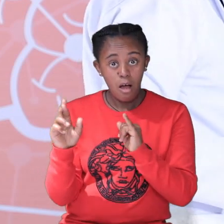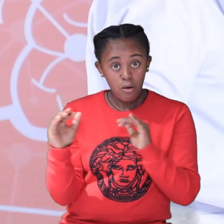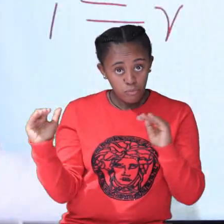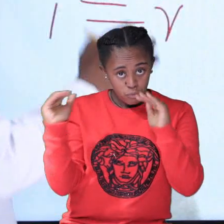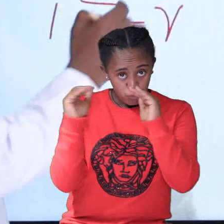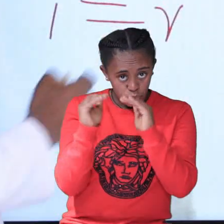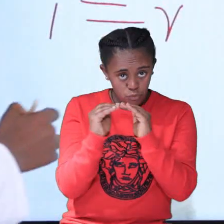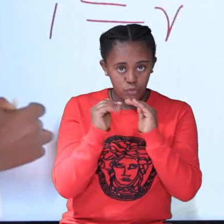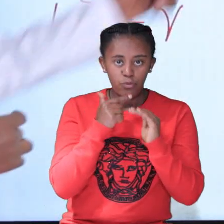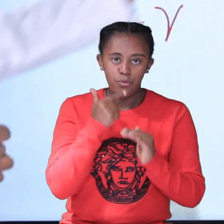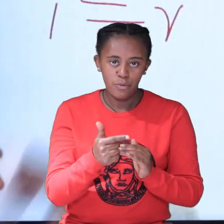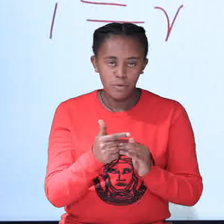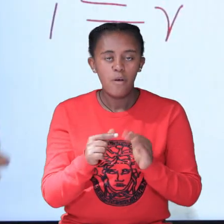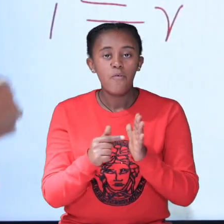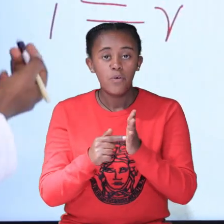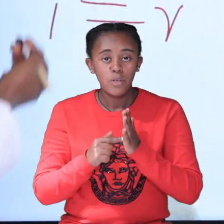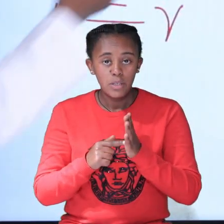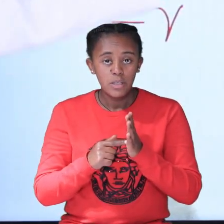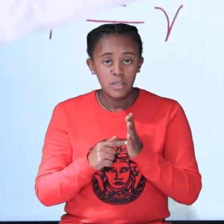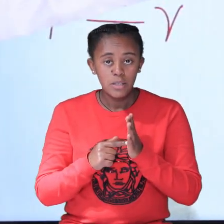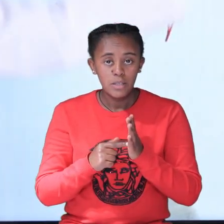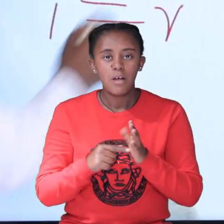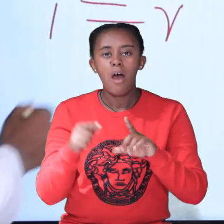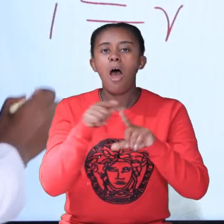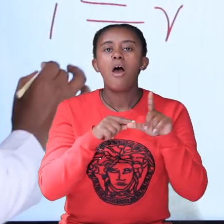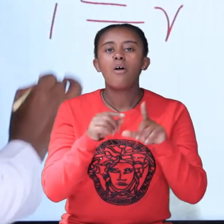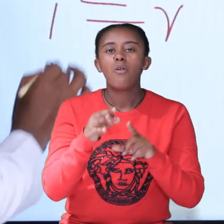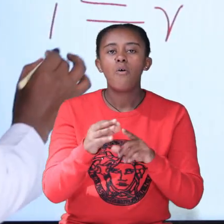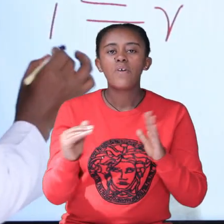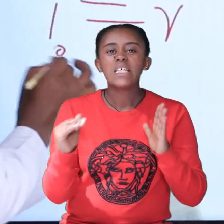the angle of incidence I,